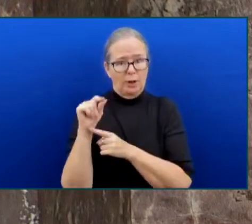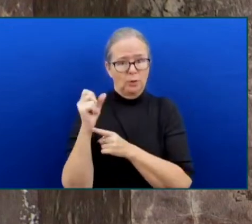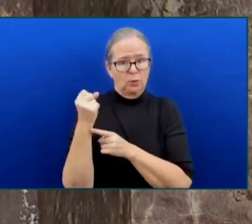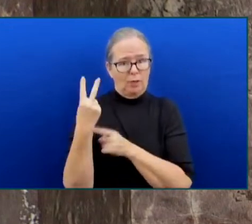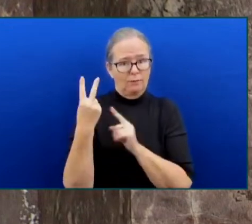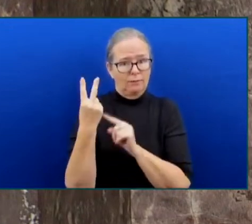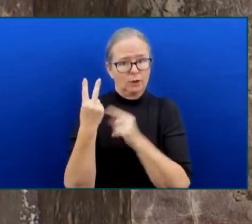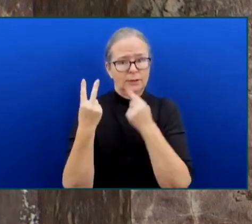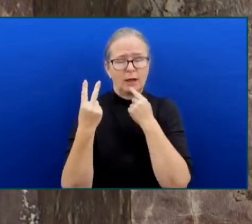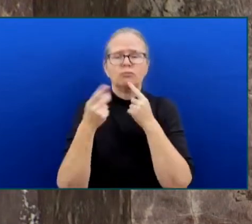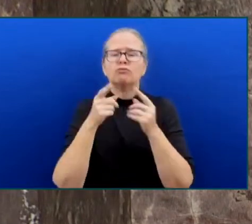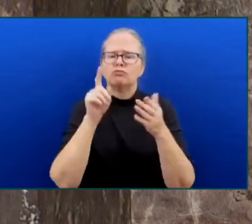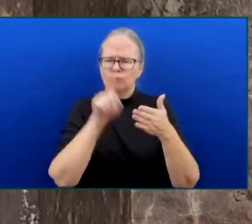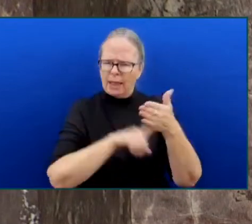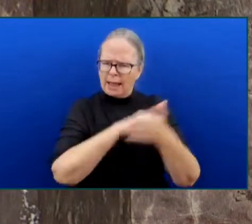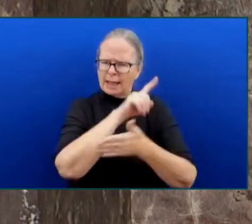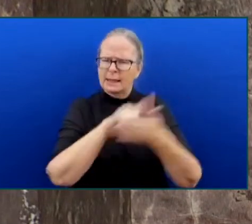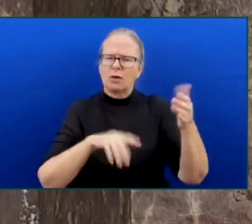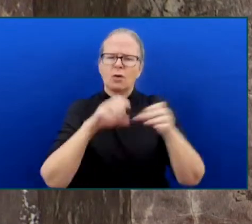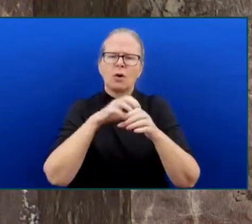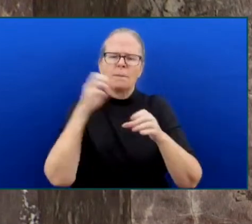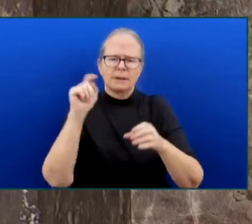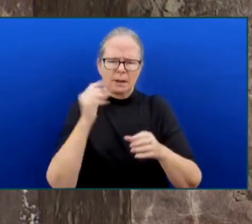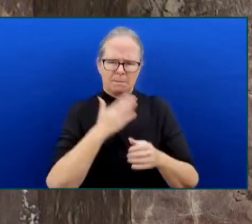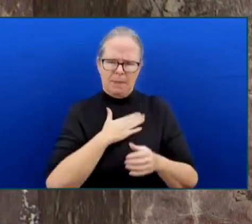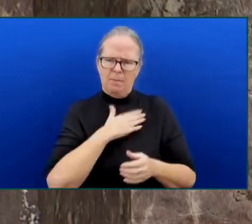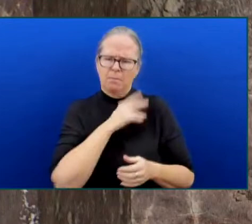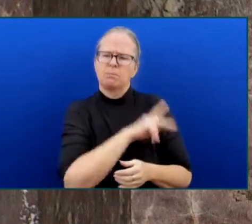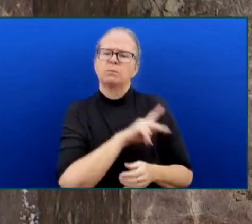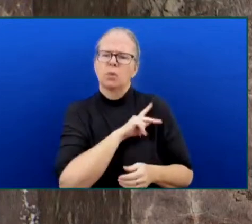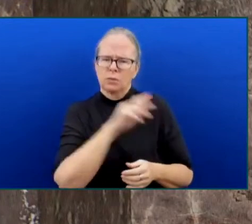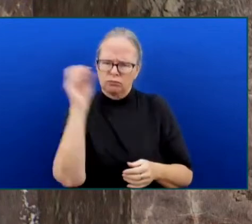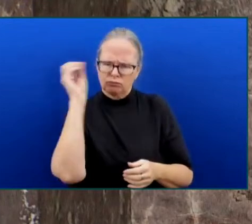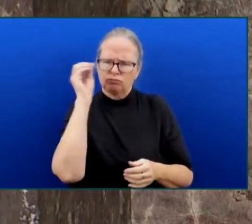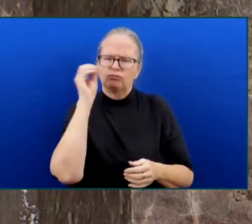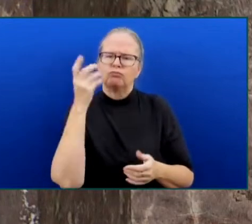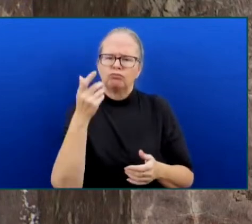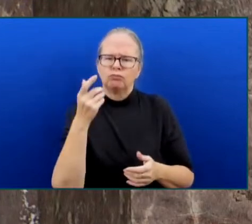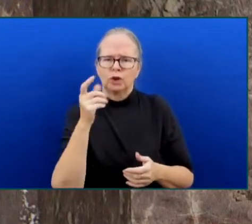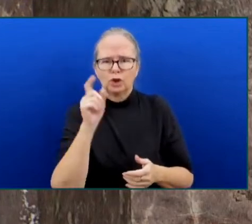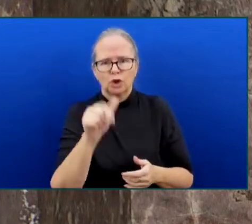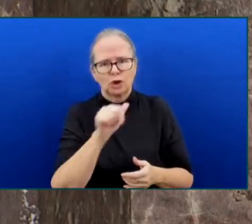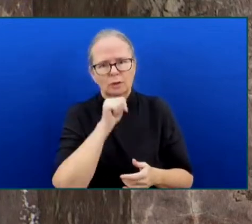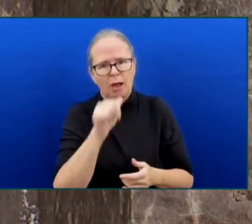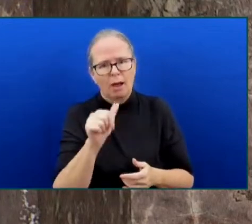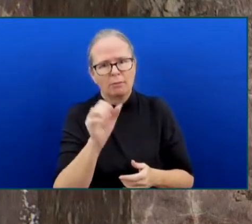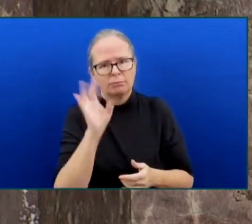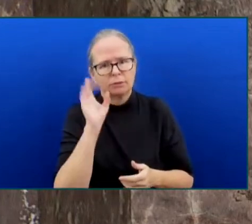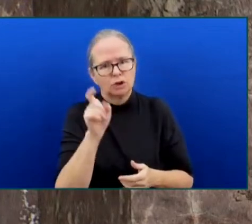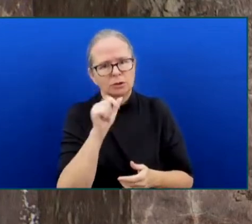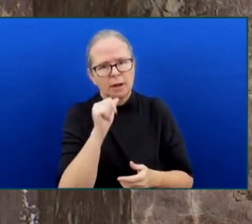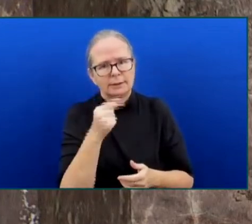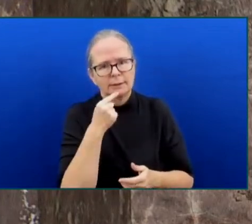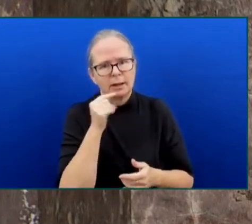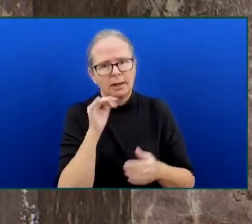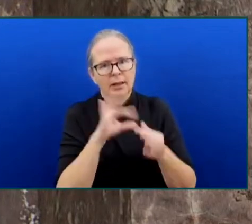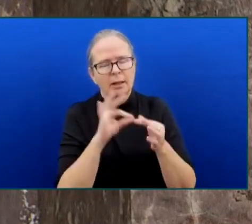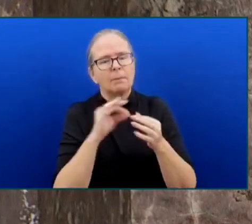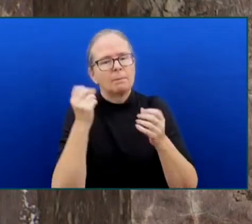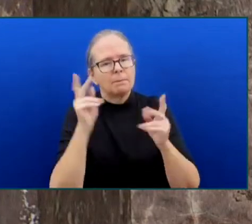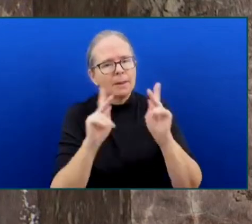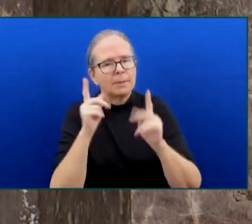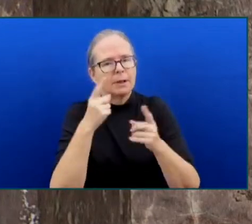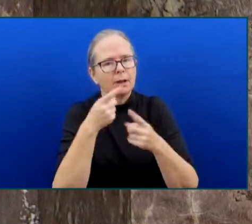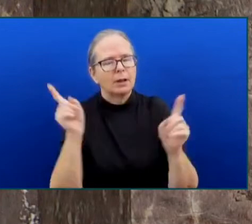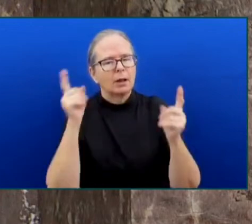opinion, is that it would be a terrible mistake. I think that people believe that climate change is an issue and that warming of the planet is an issue,